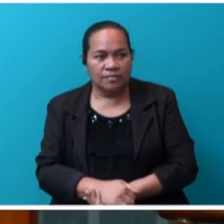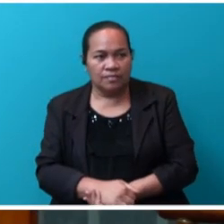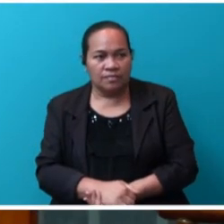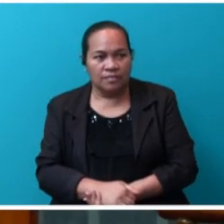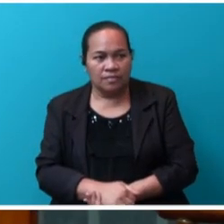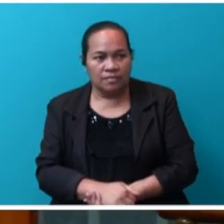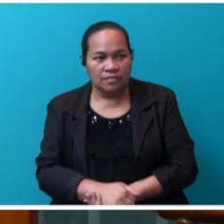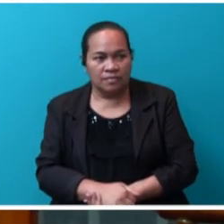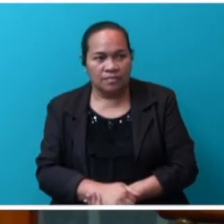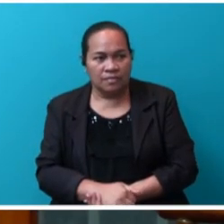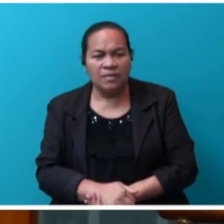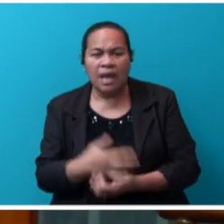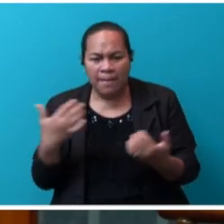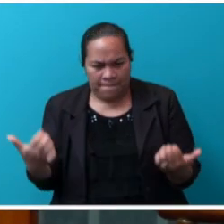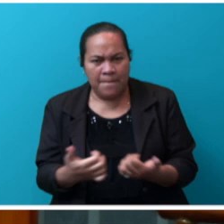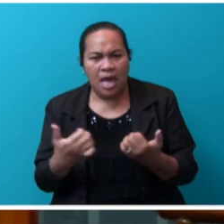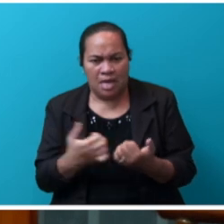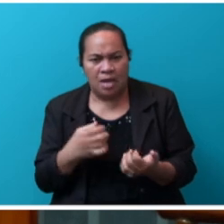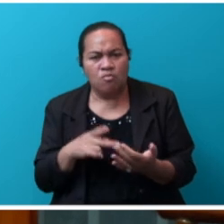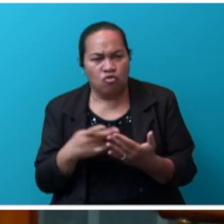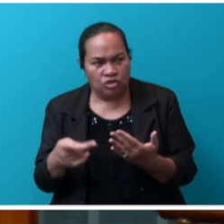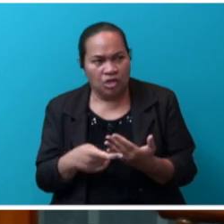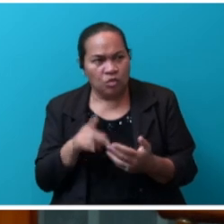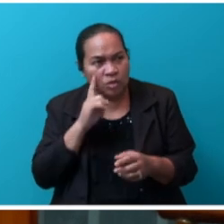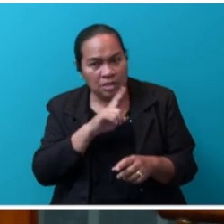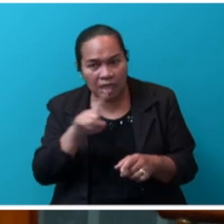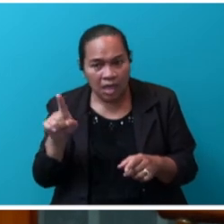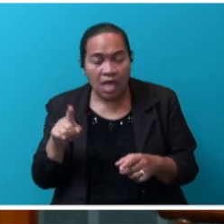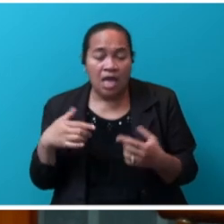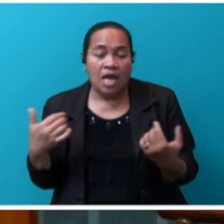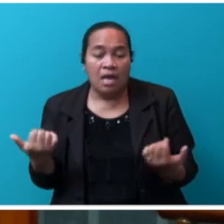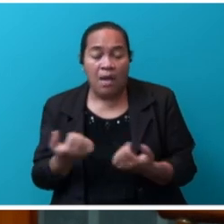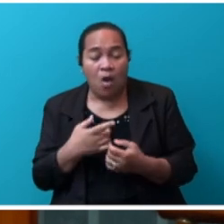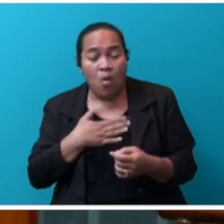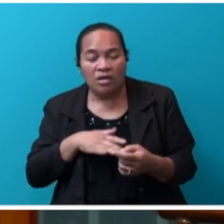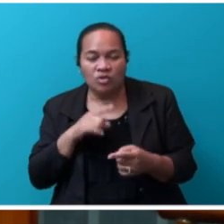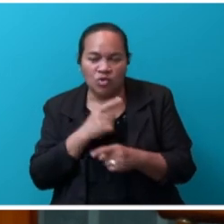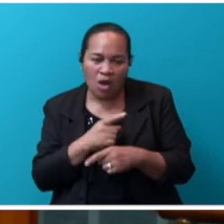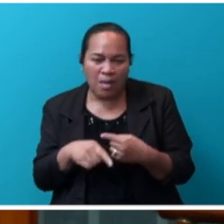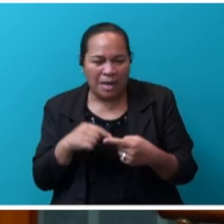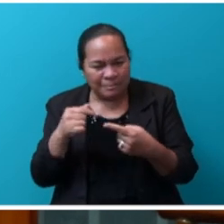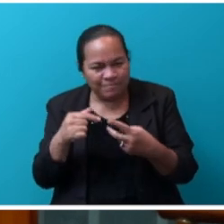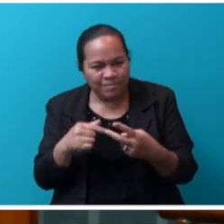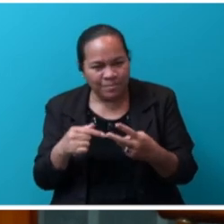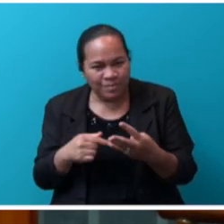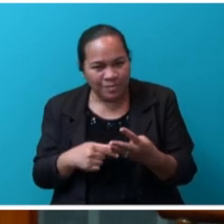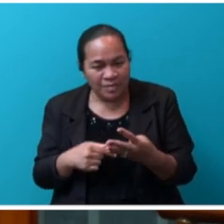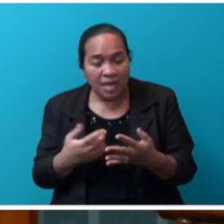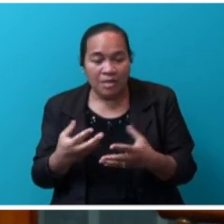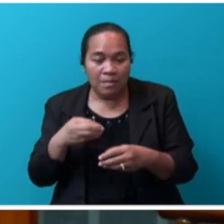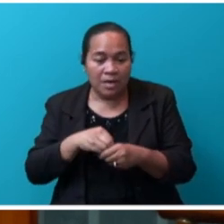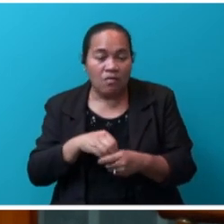While there are many projects currently underway across the country, I wish to highlight on a few significant projects that are part of the